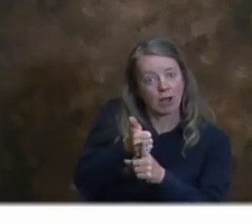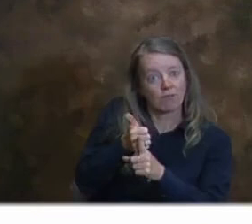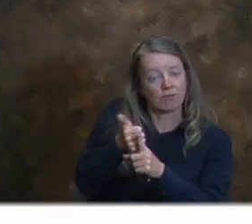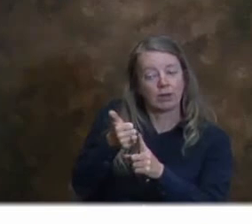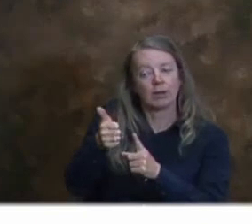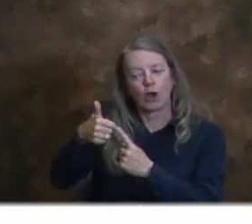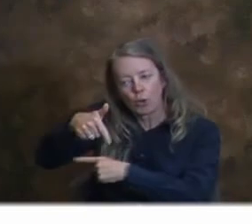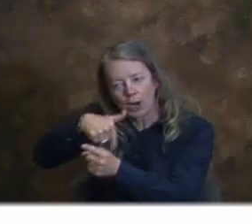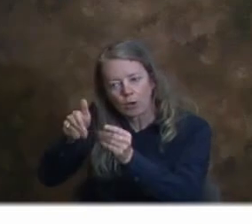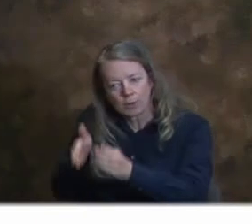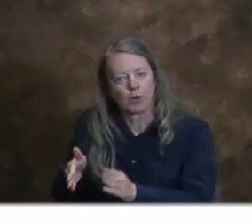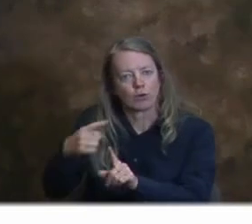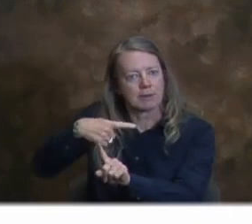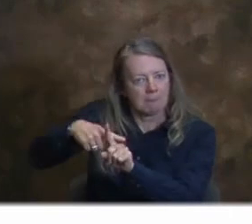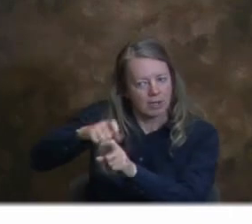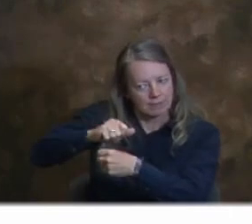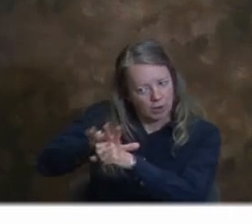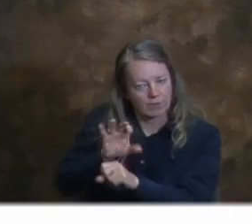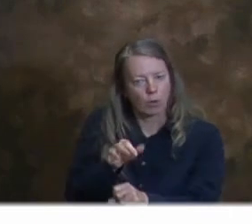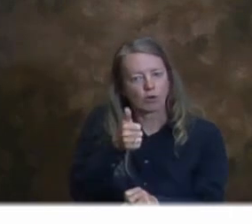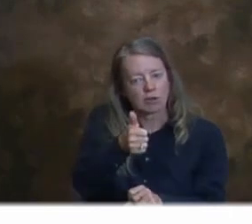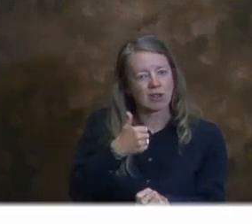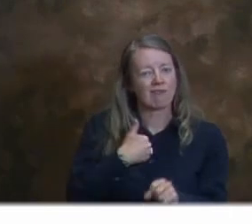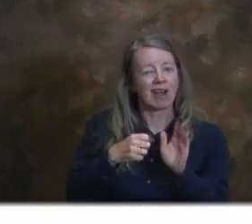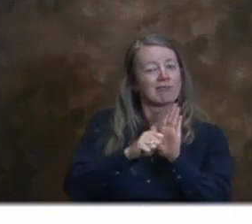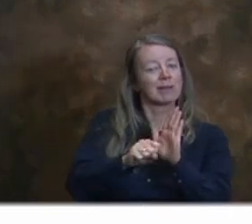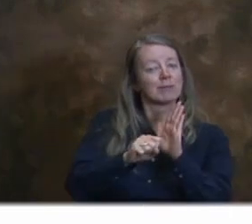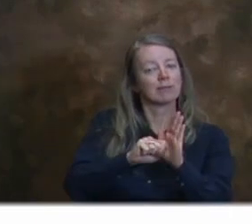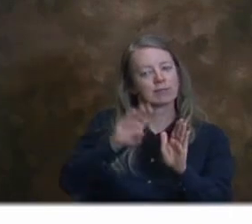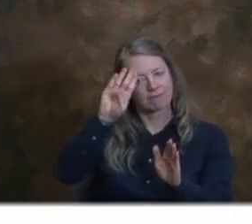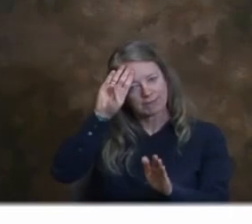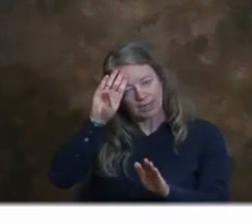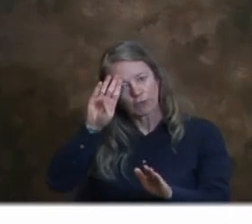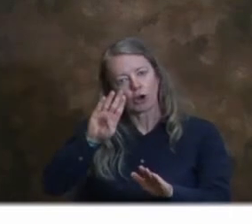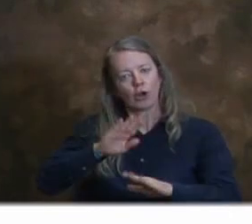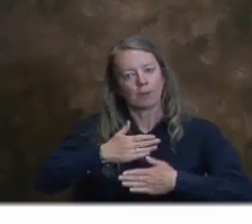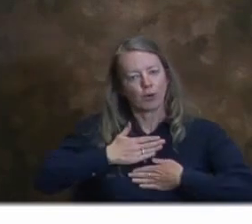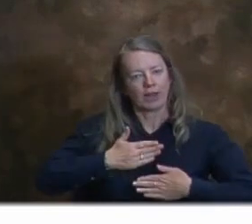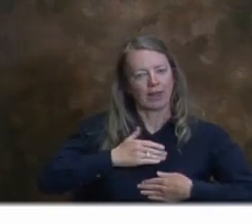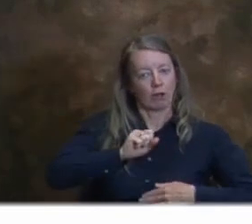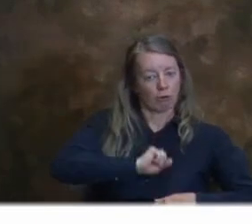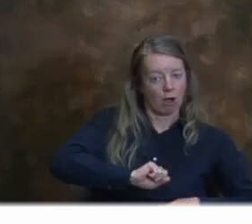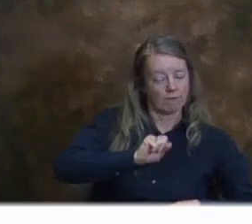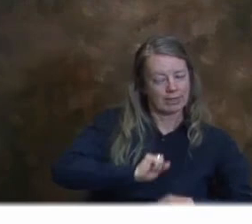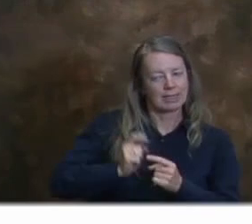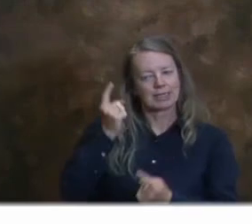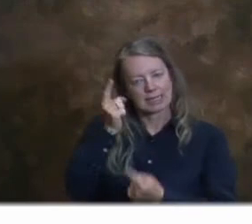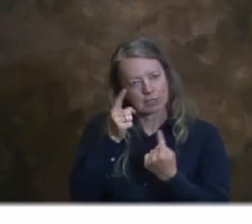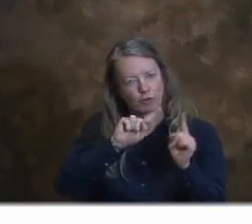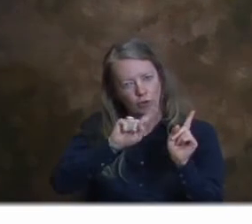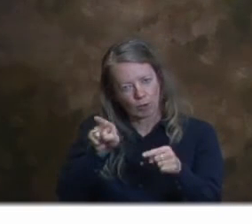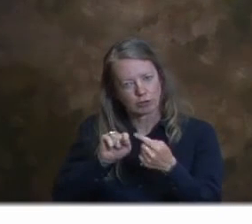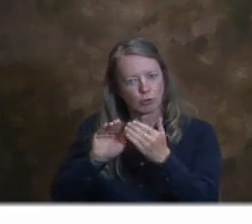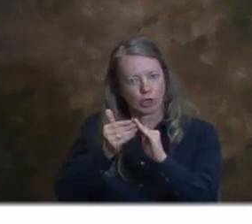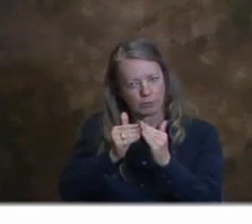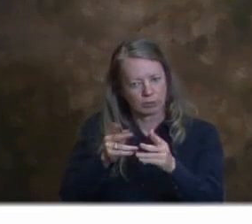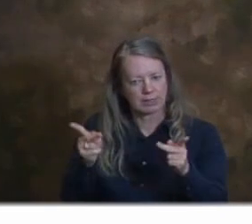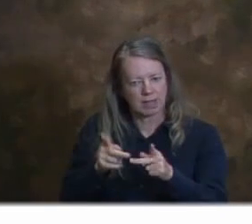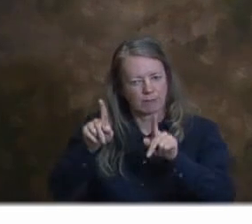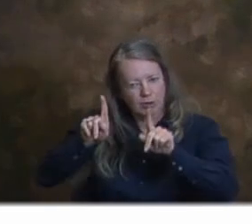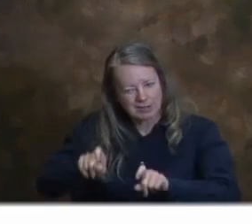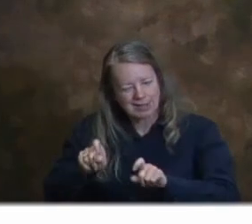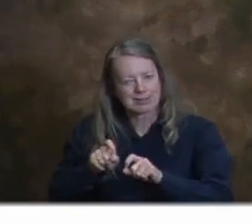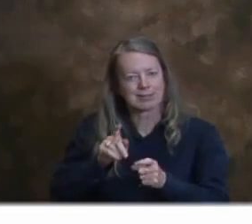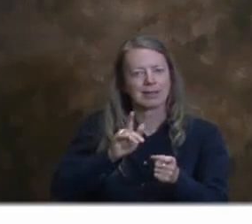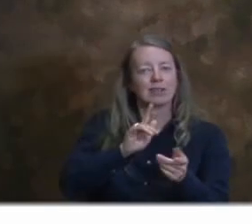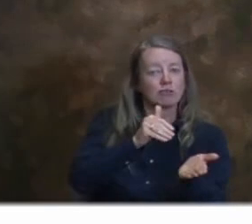consider getting tested at a community site, at a medical provider site, or an at-home test. If